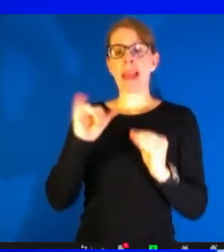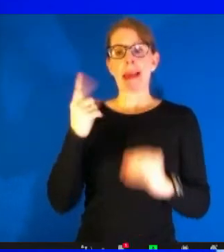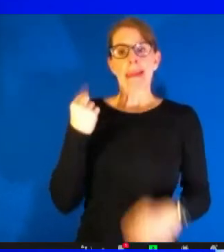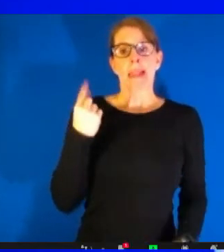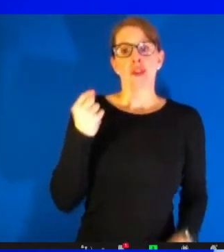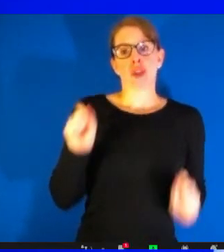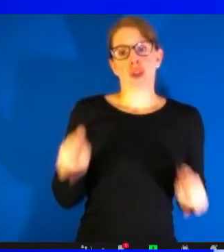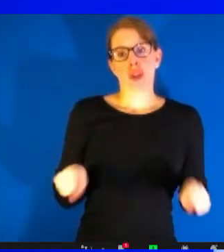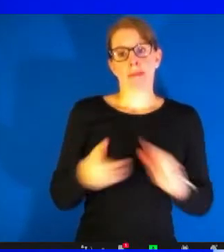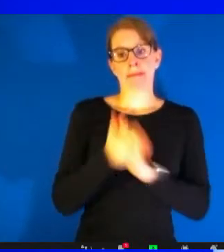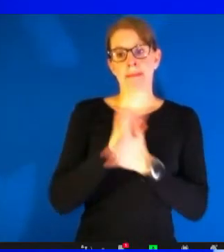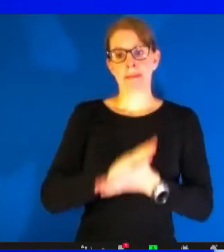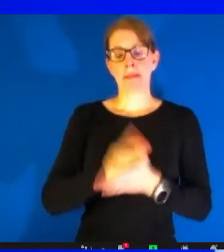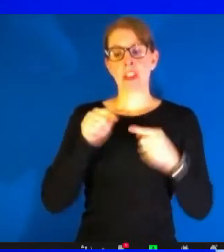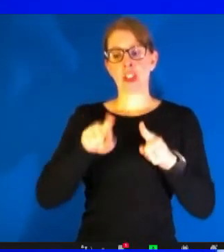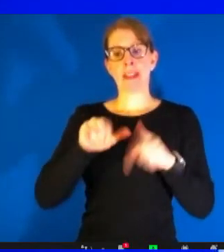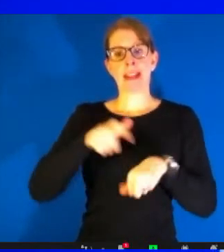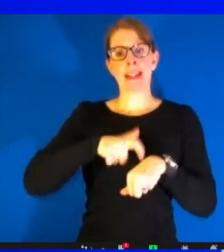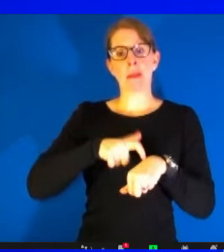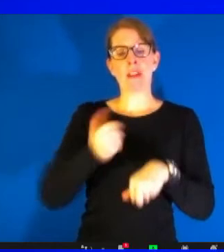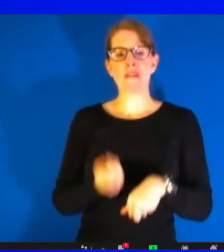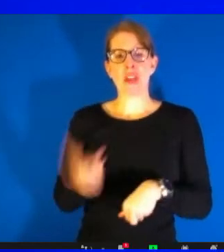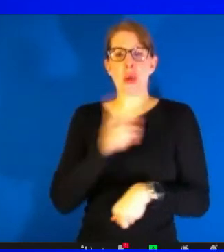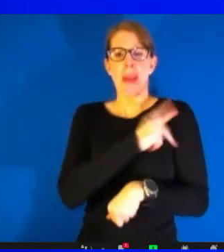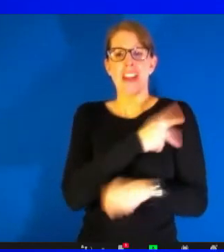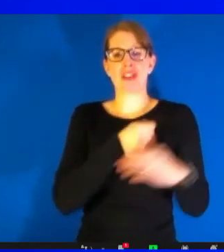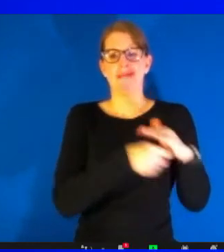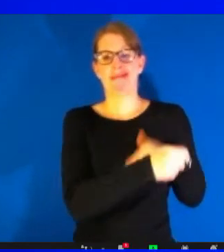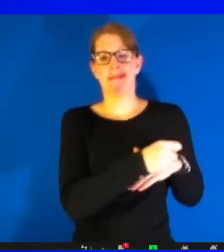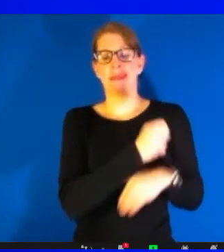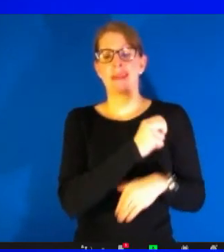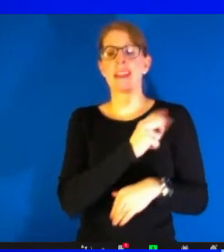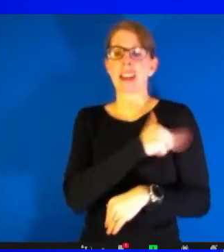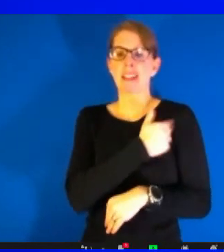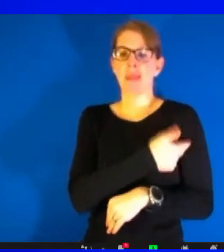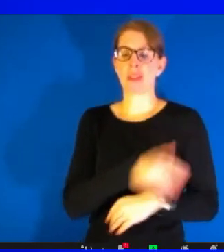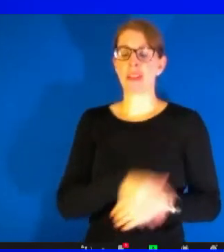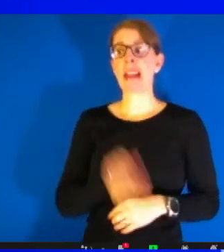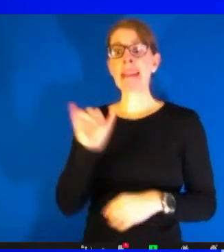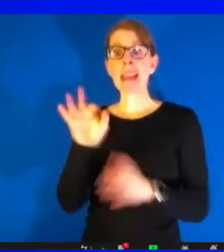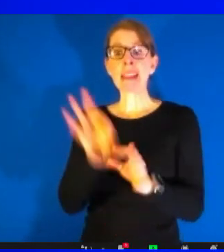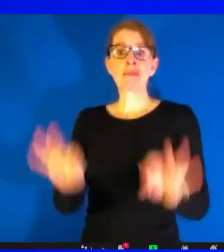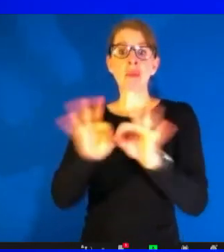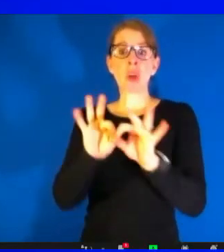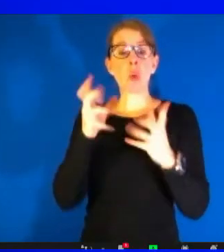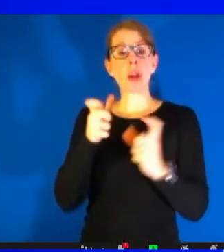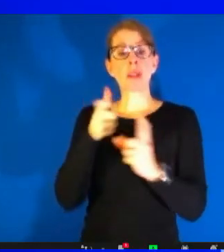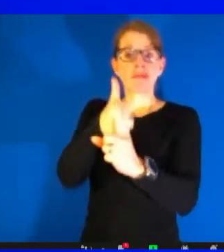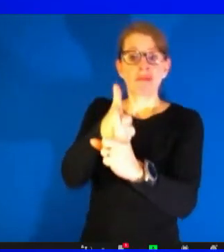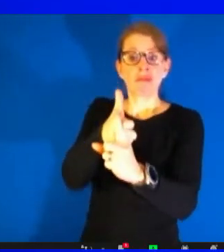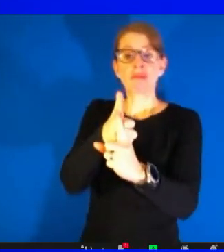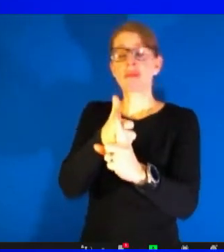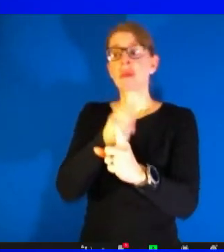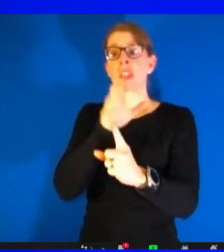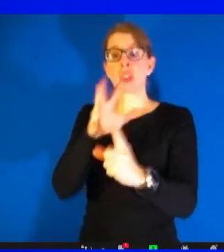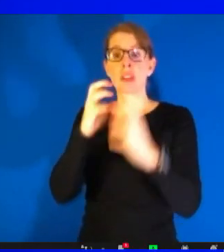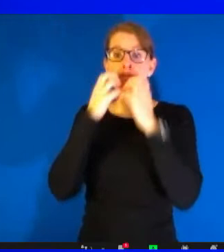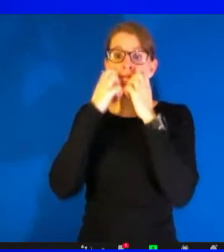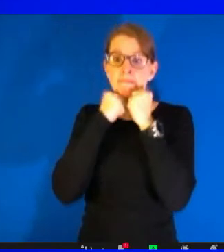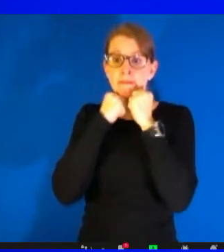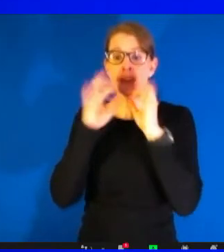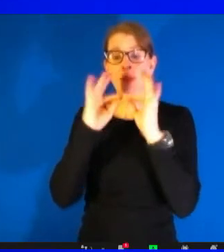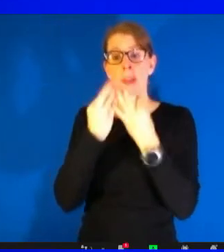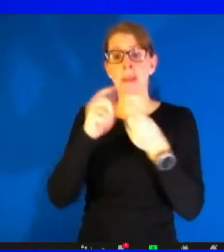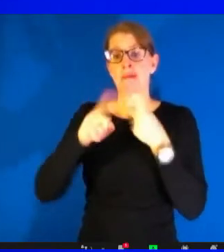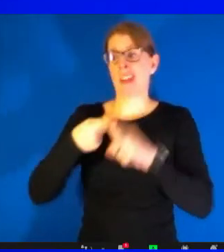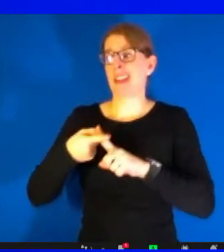At that time when we had very few patients in the hospital. And that's the important thing, is we want to keep you and your loved ones out of the hospital, keep you safe, keep